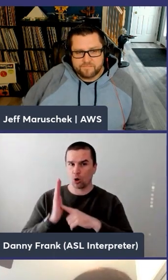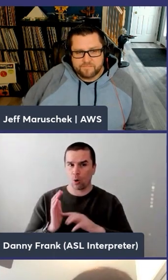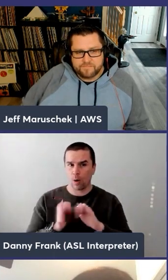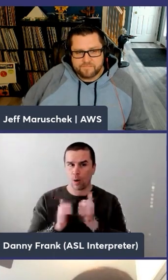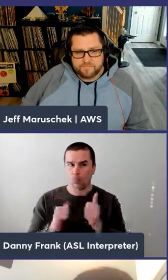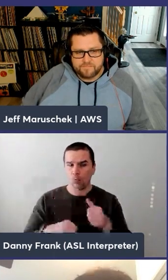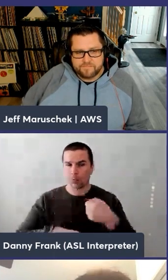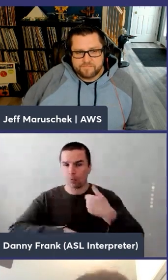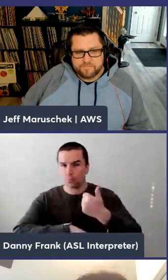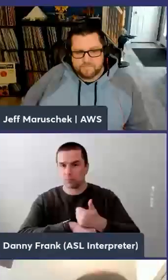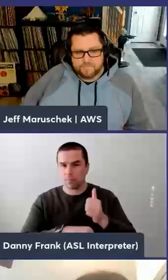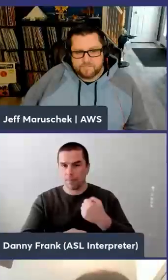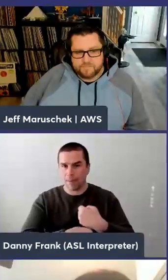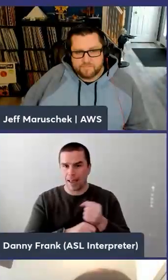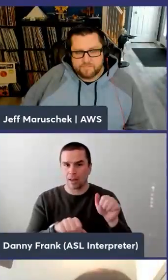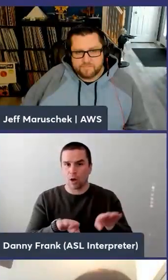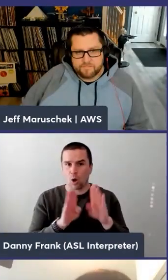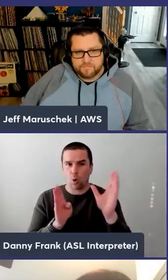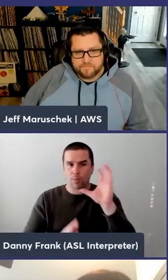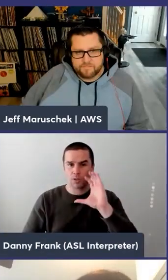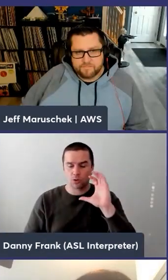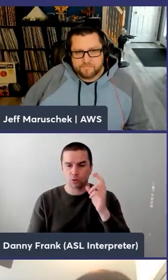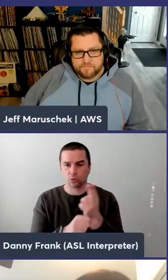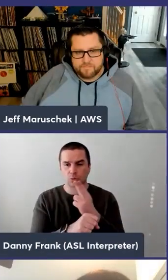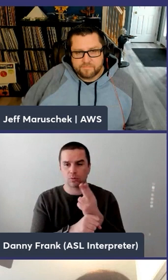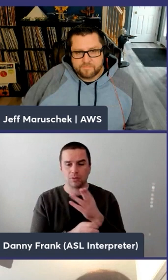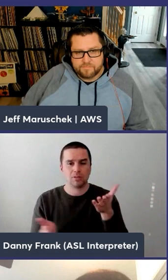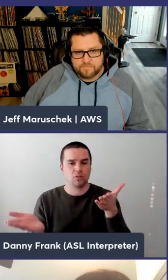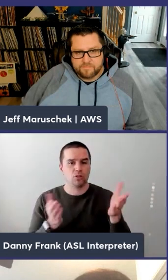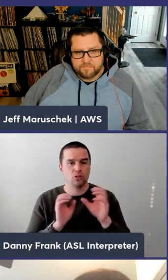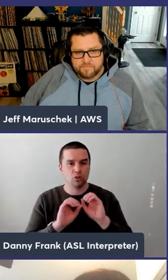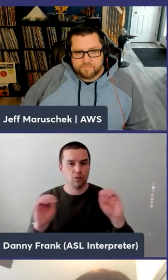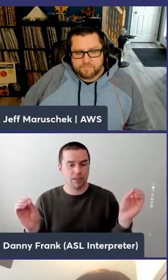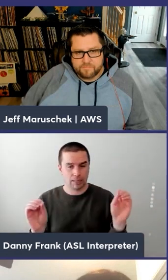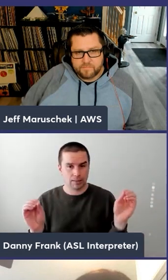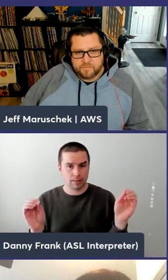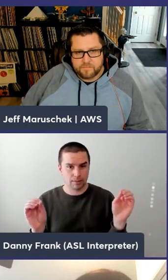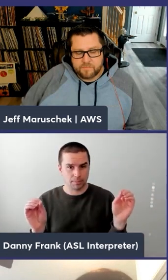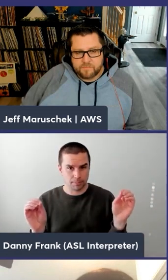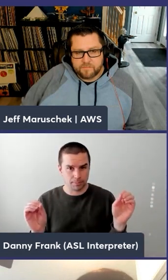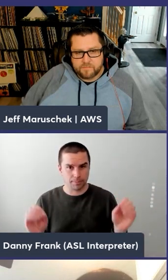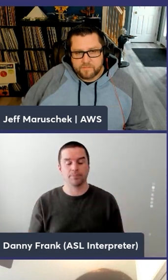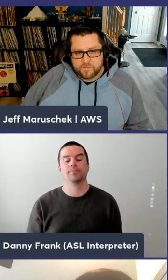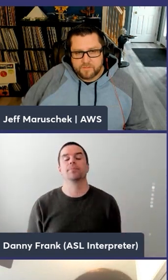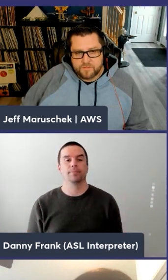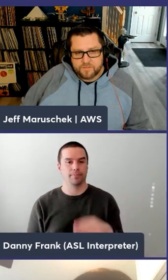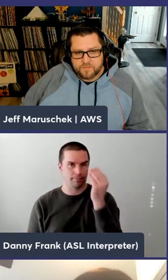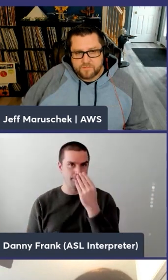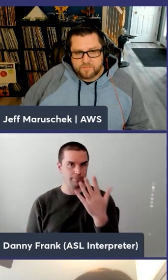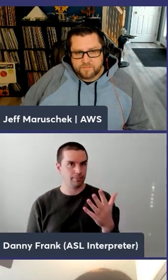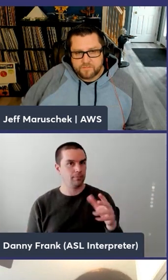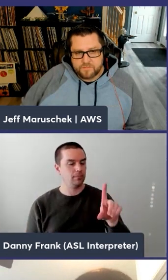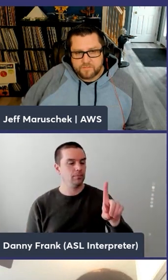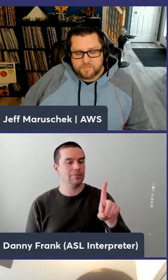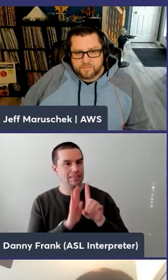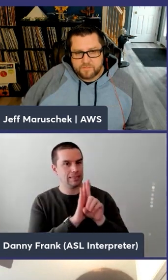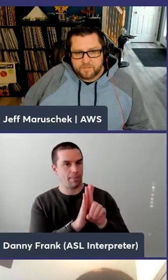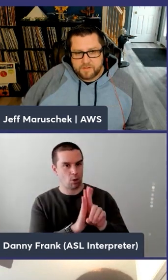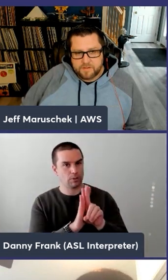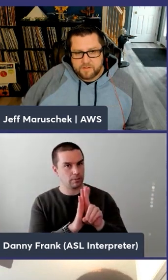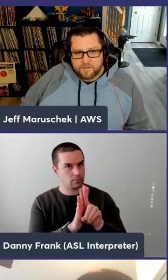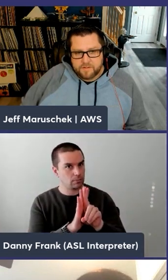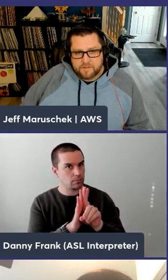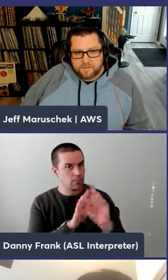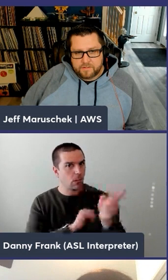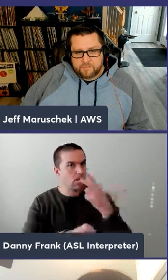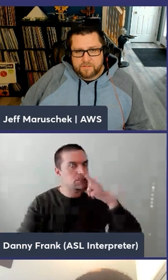OpenSearch utilizing serverless. Now, I will tell you, doing demos is always a